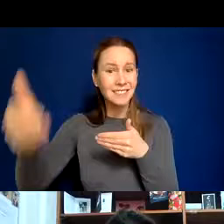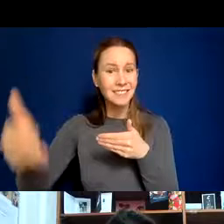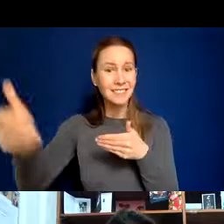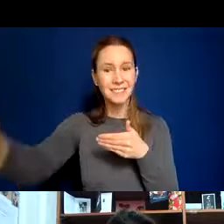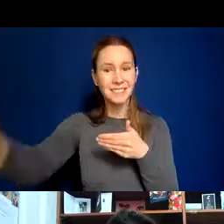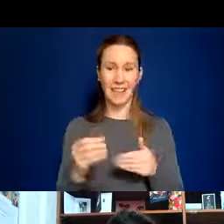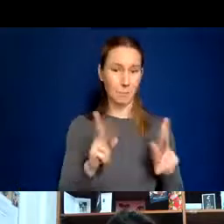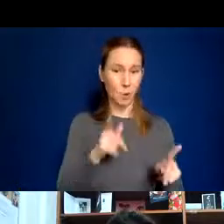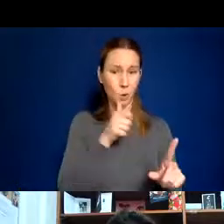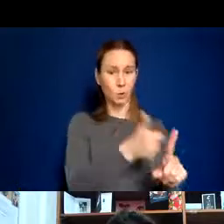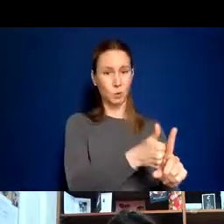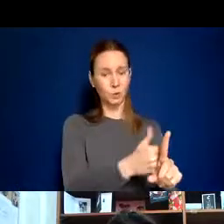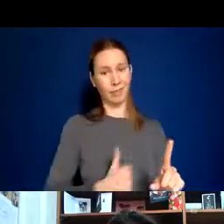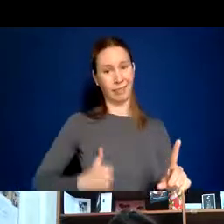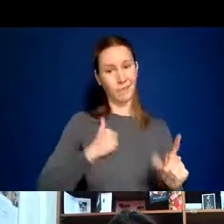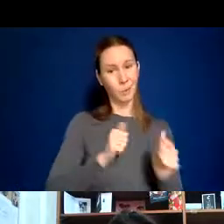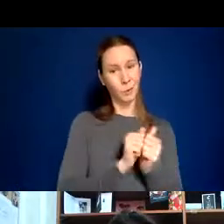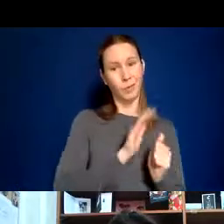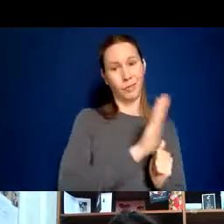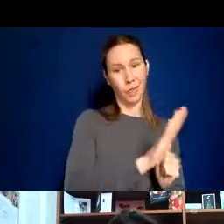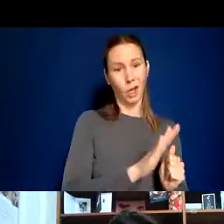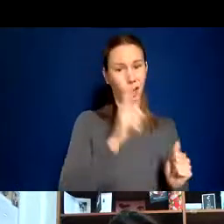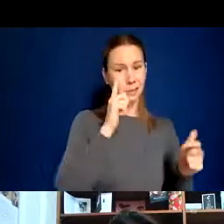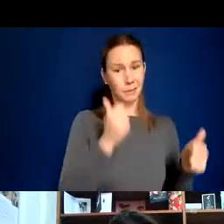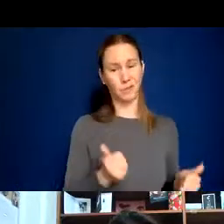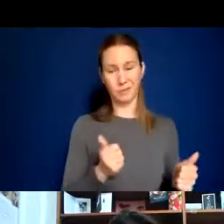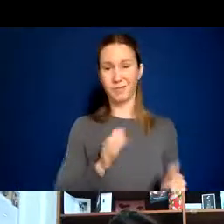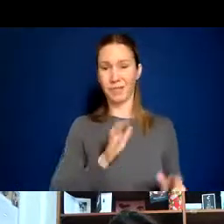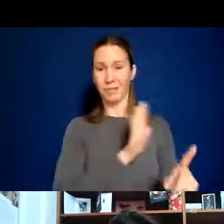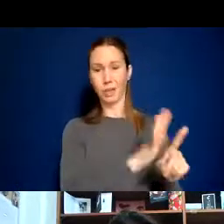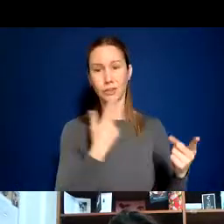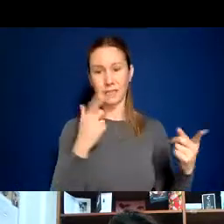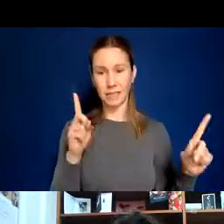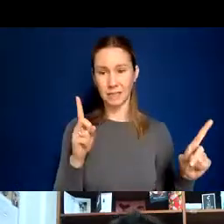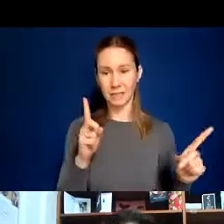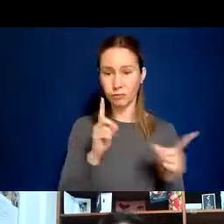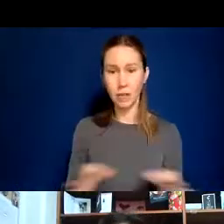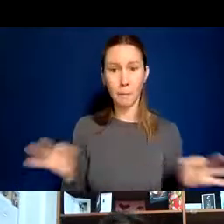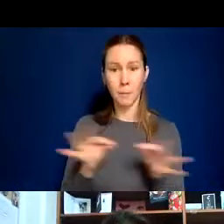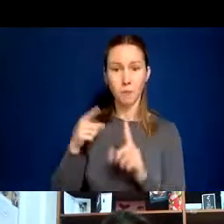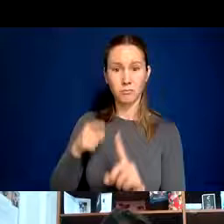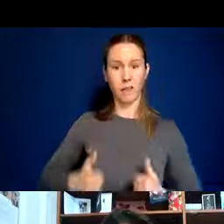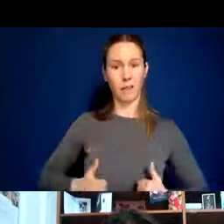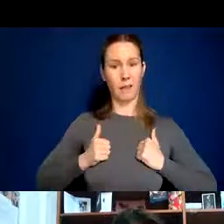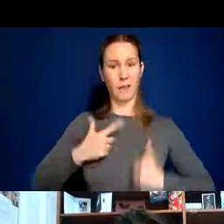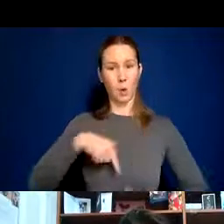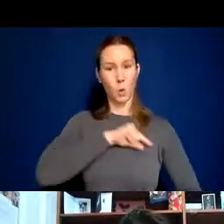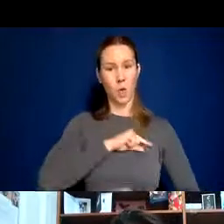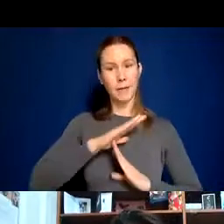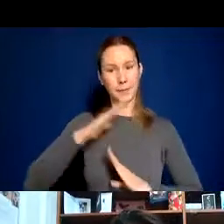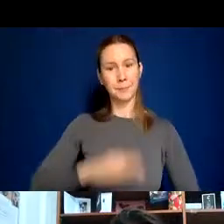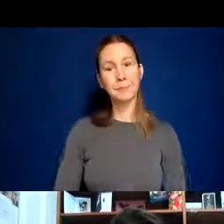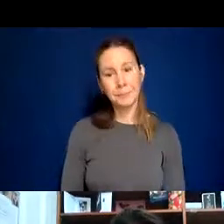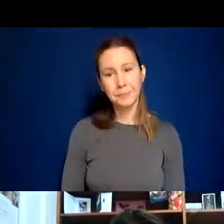who's living with a diagnosis, their success. And it's all about quality of life. So